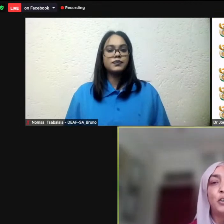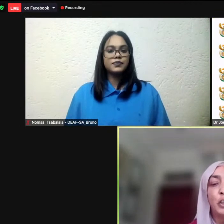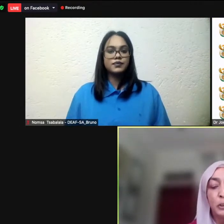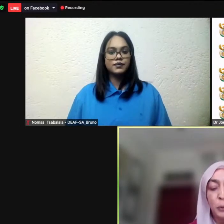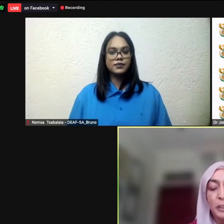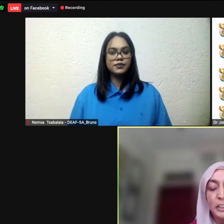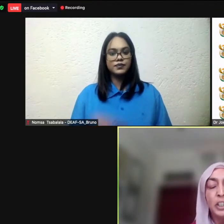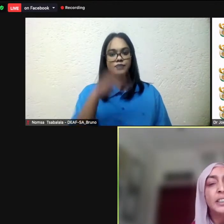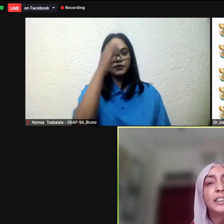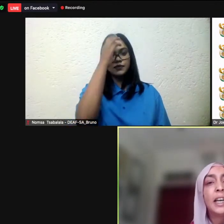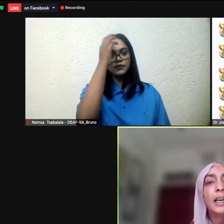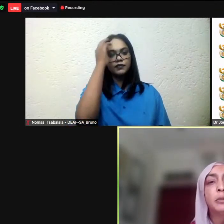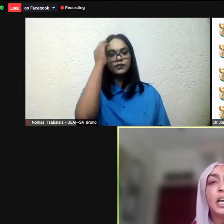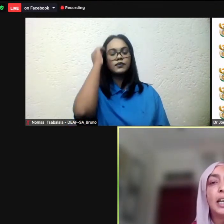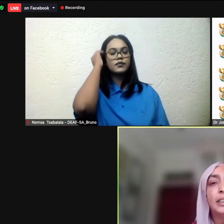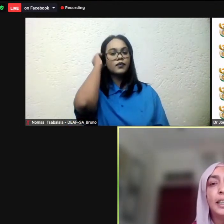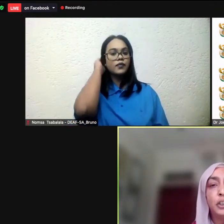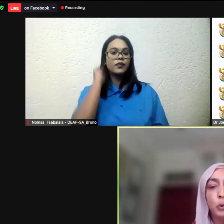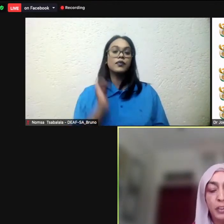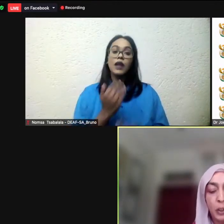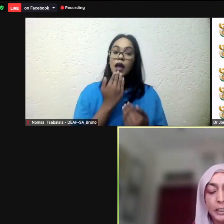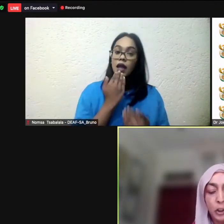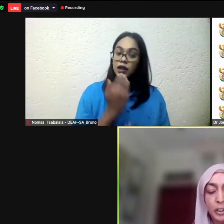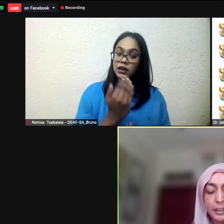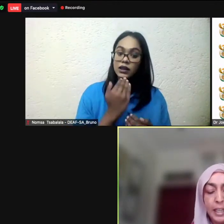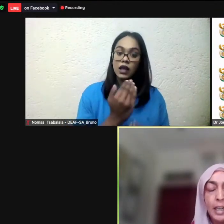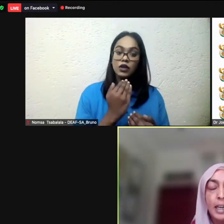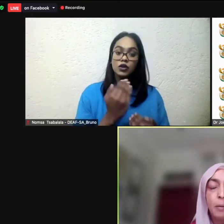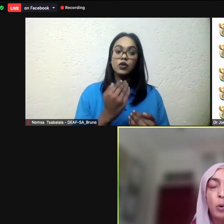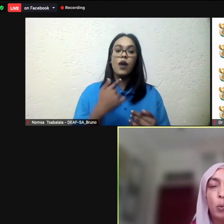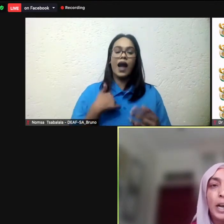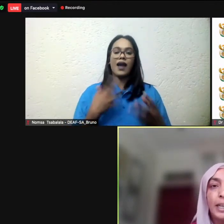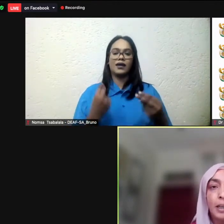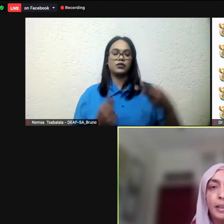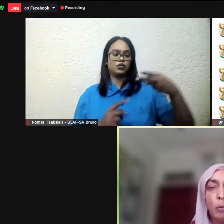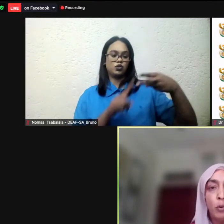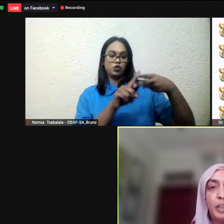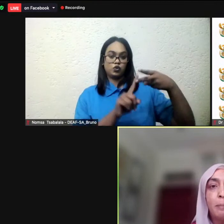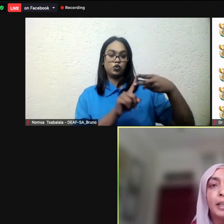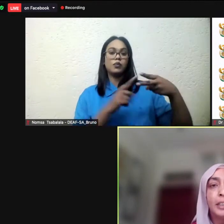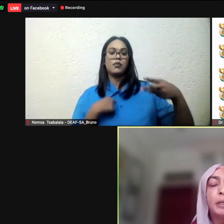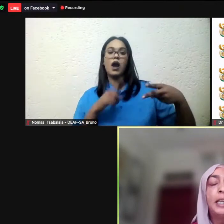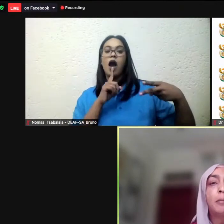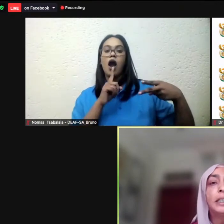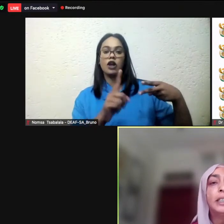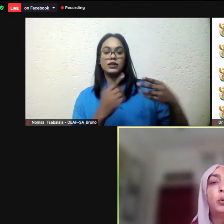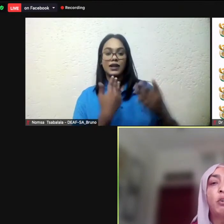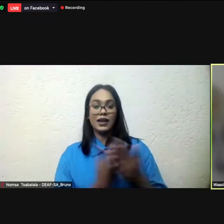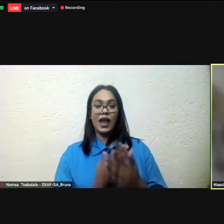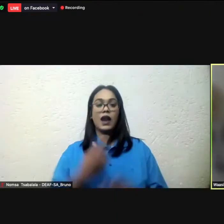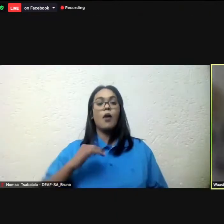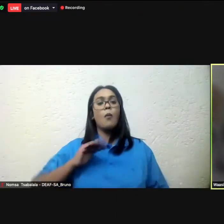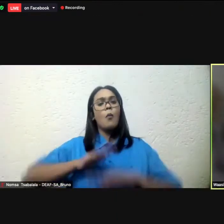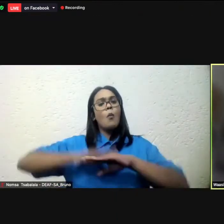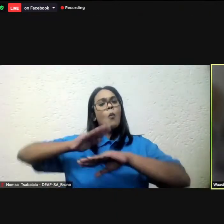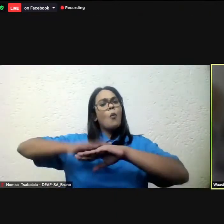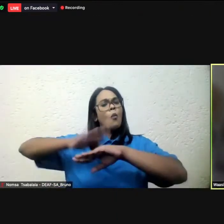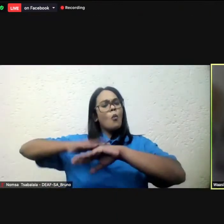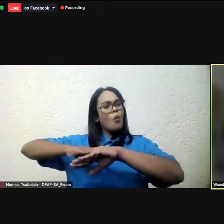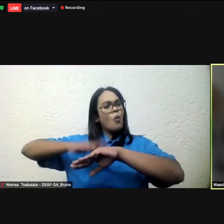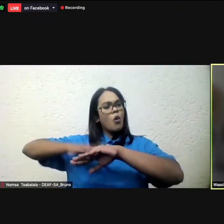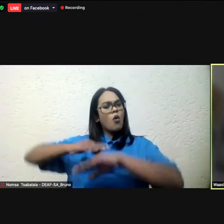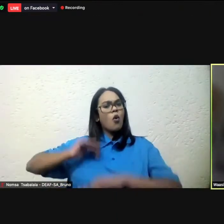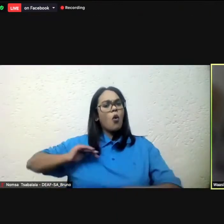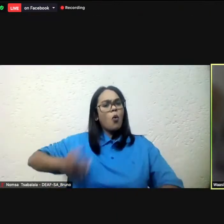Thank you for those questions. So I'll take two of the questions. Why are there more females being admitted? We've always seen more